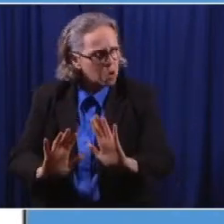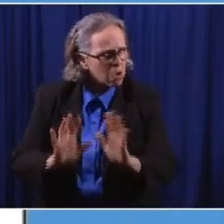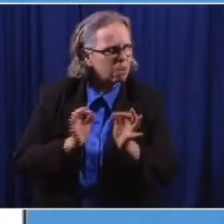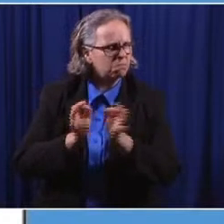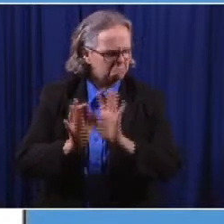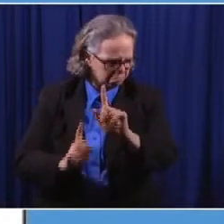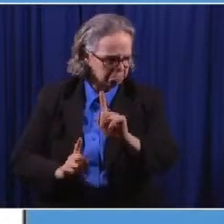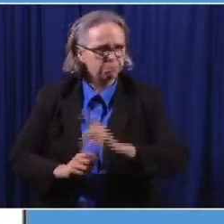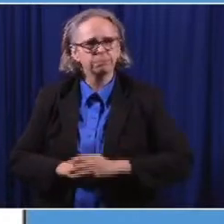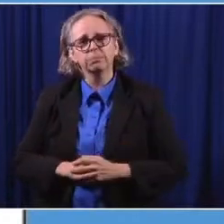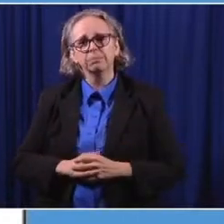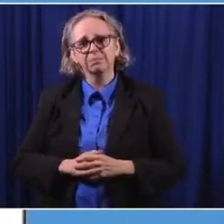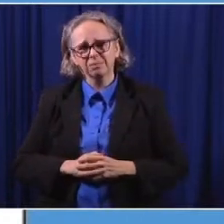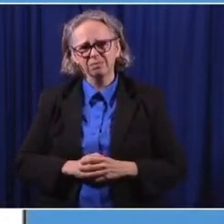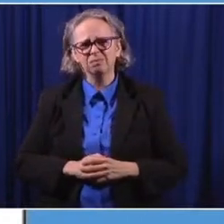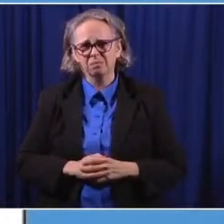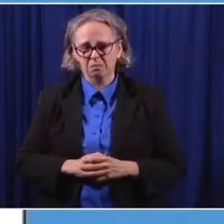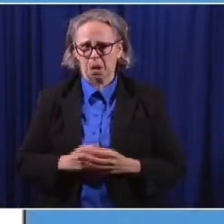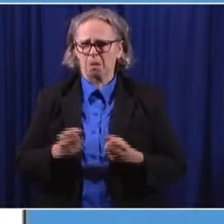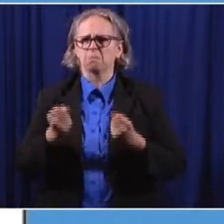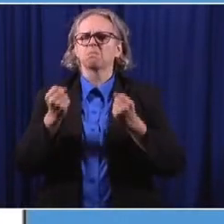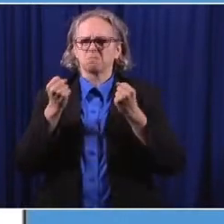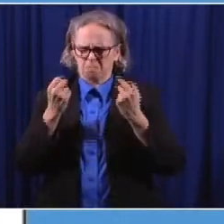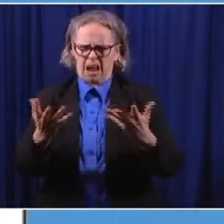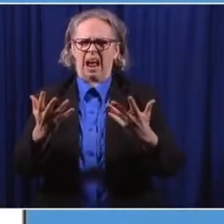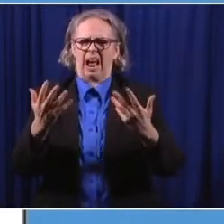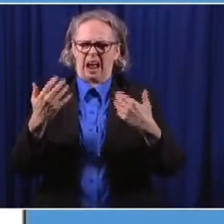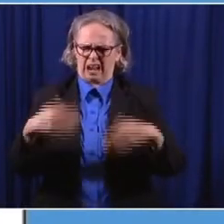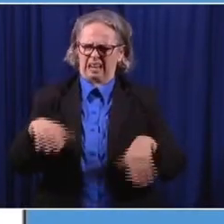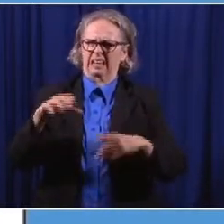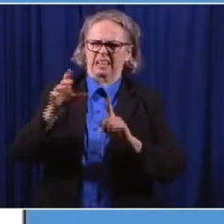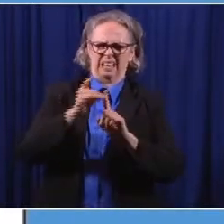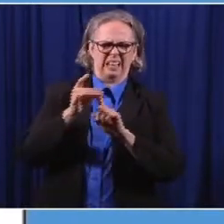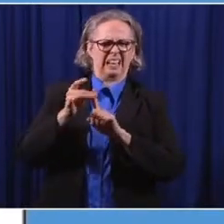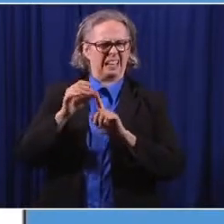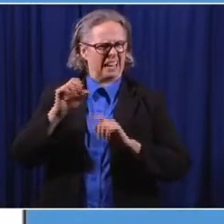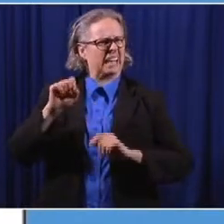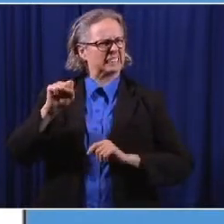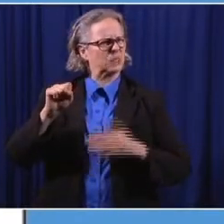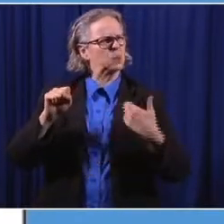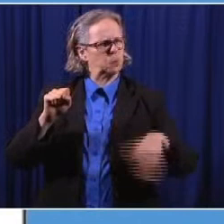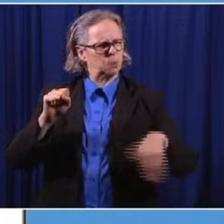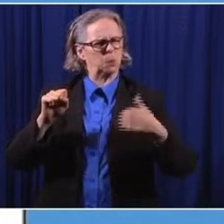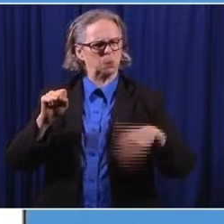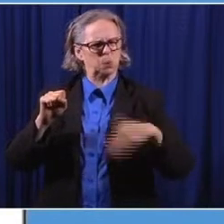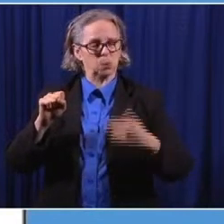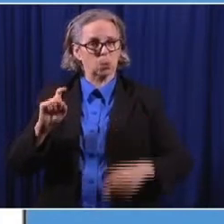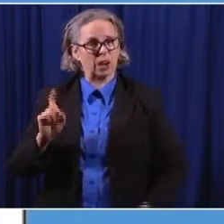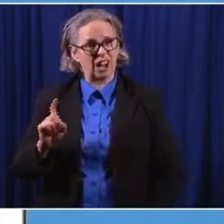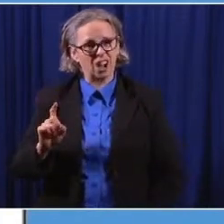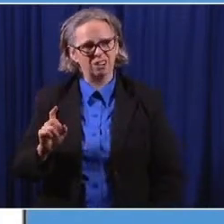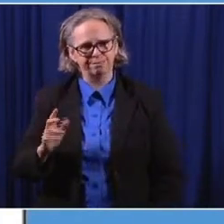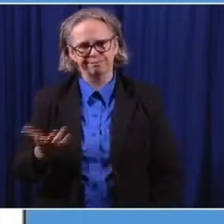significant number of cases, 56 or so cases, that are between the age of 0 and